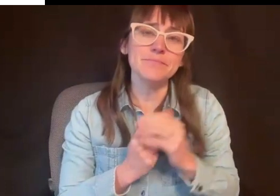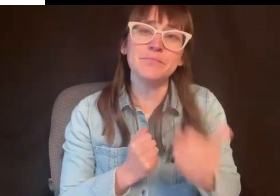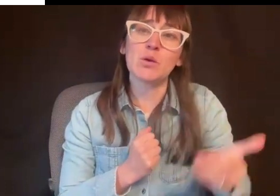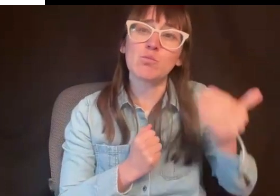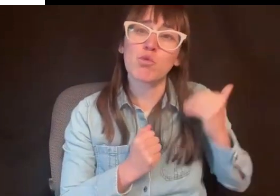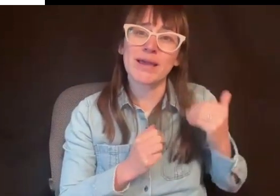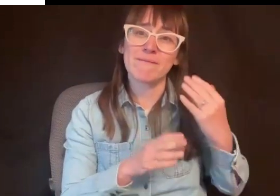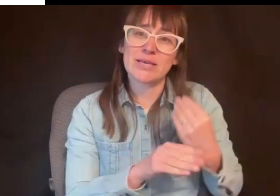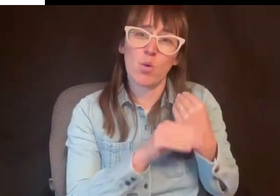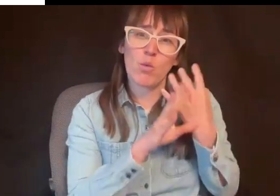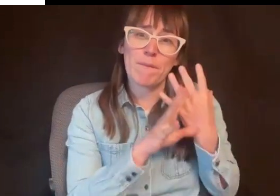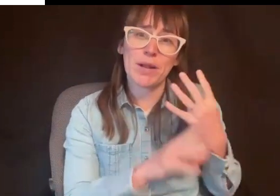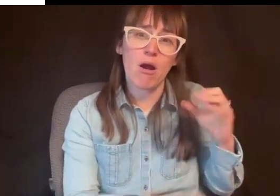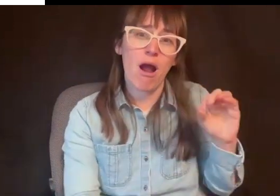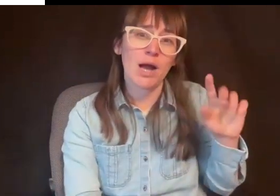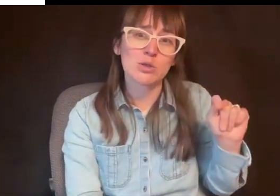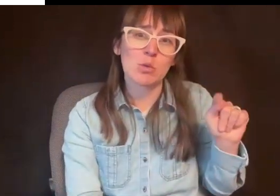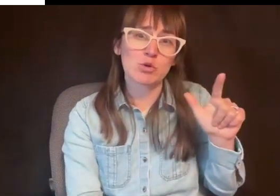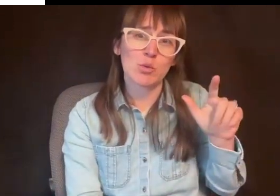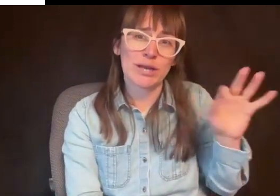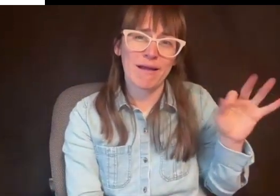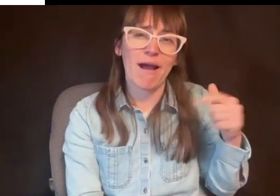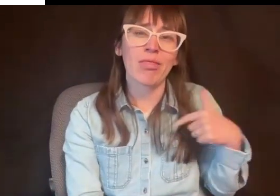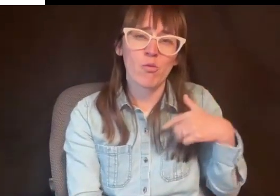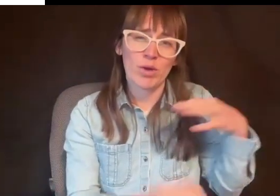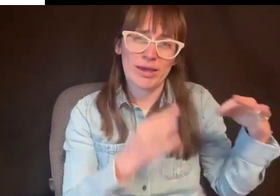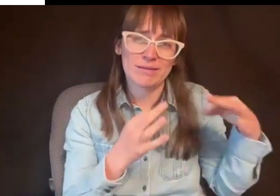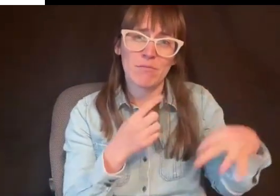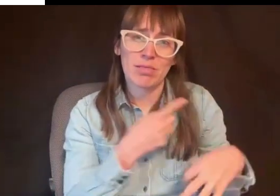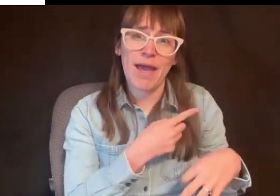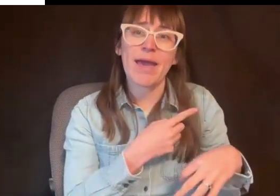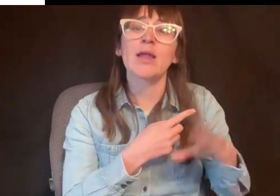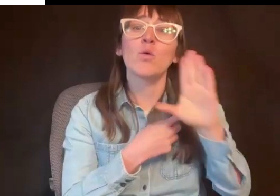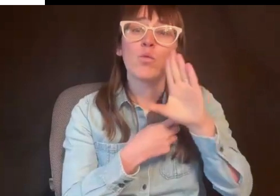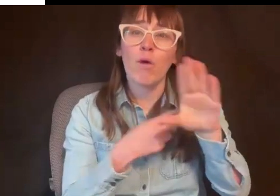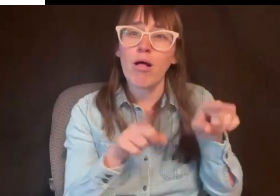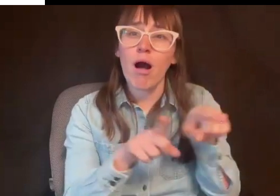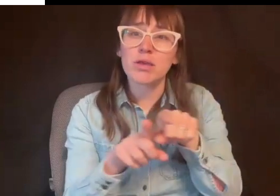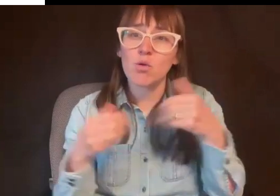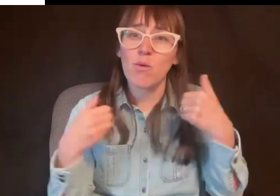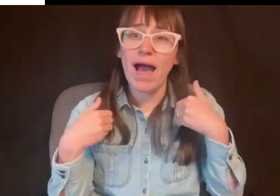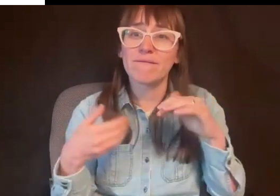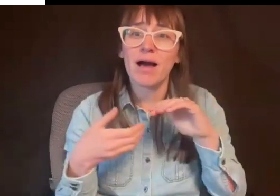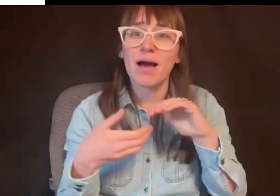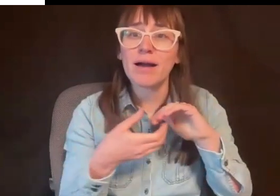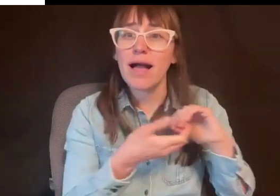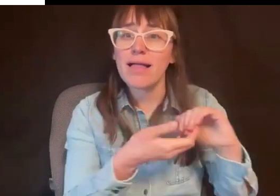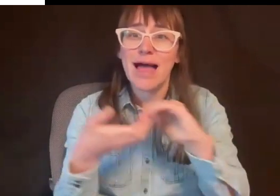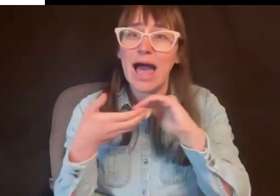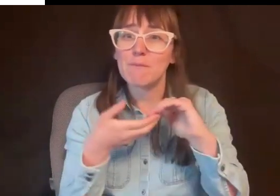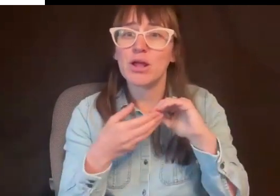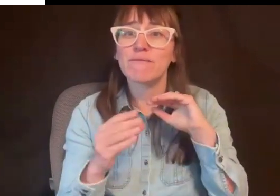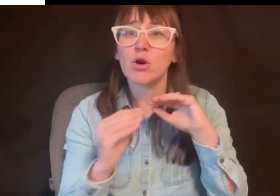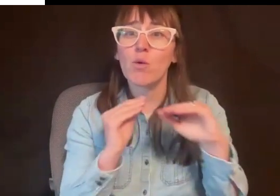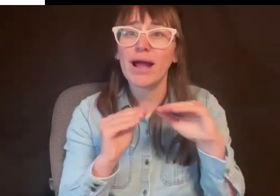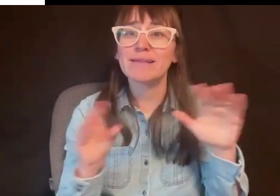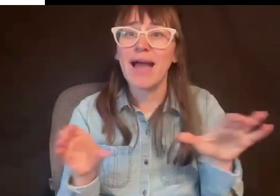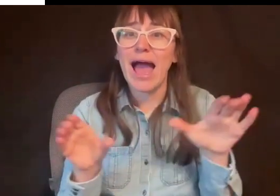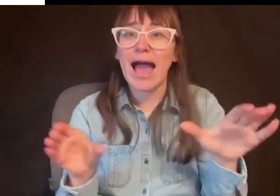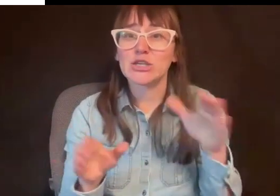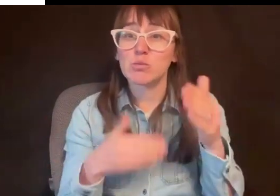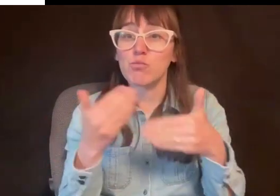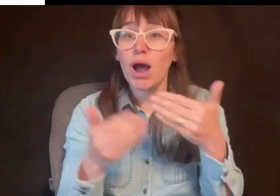took place on October 29th, there will also be a collaborative corrective action plan process for states that